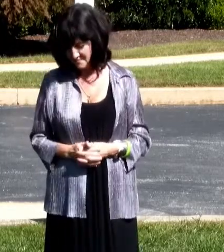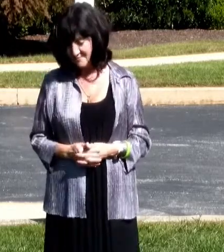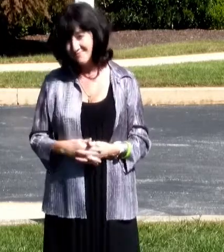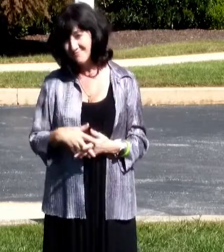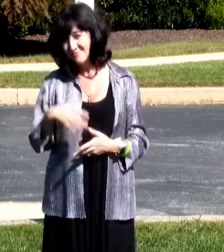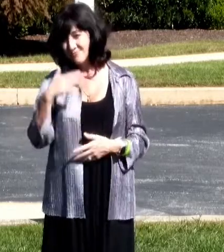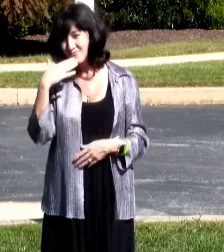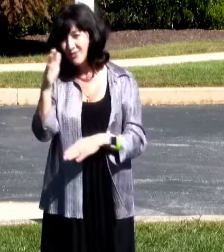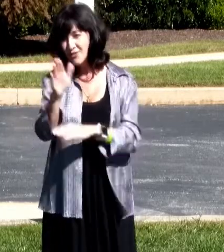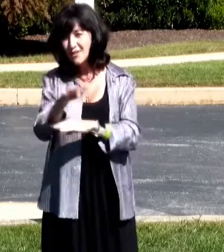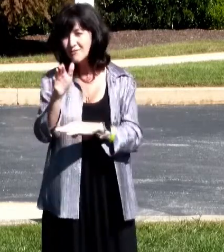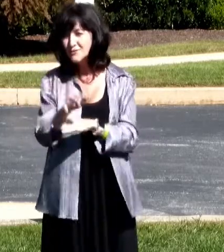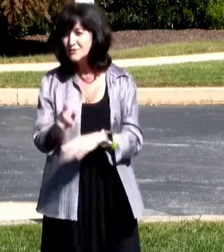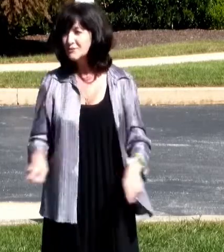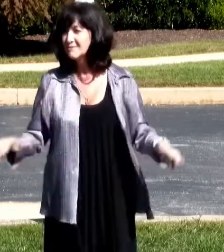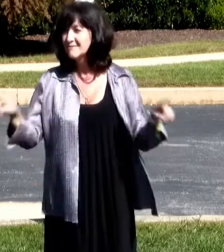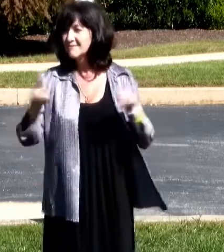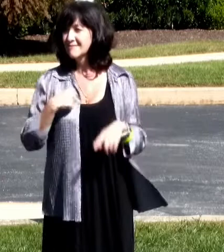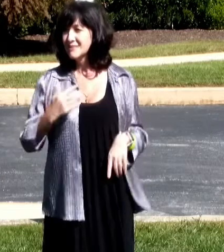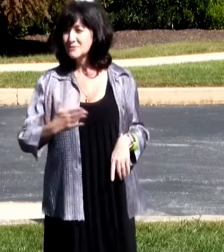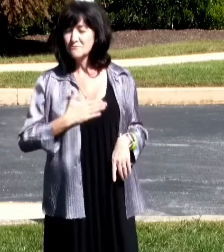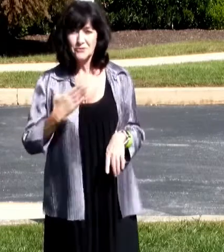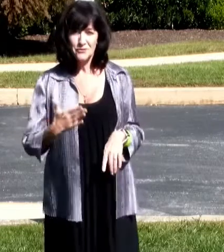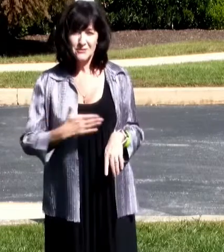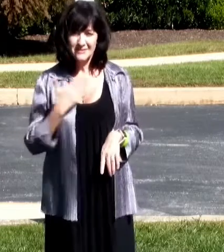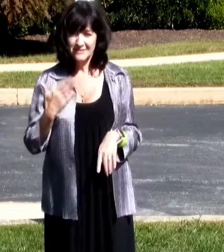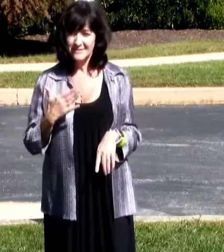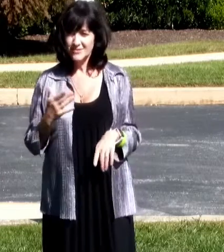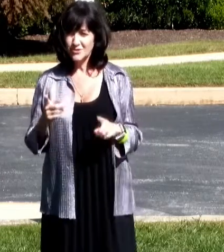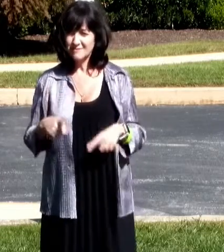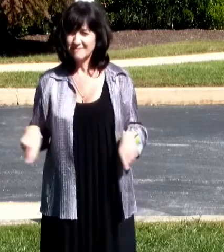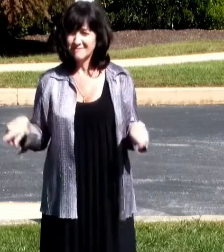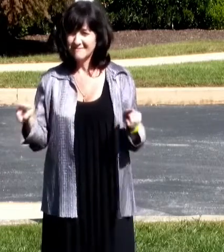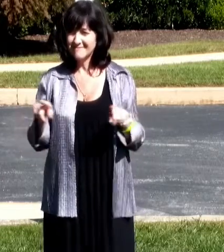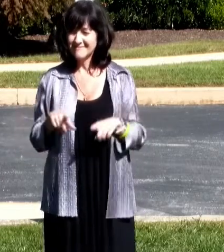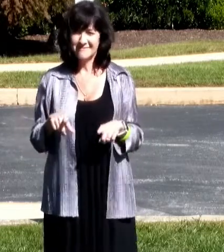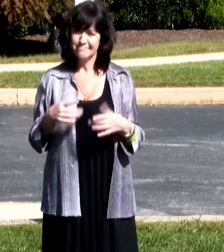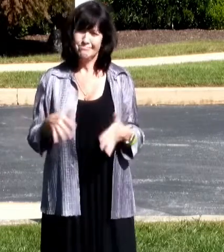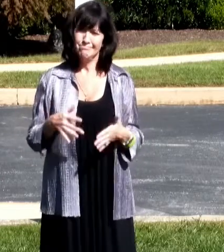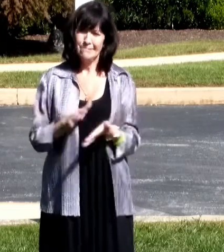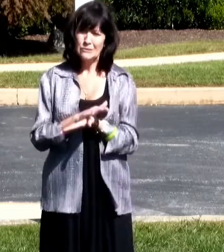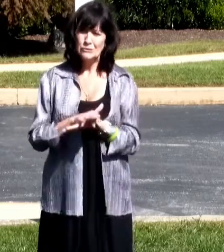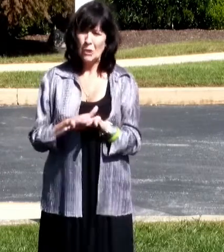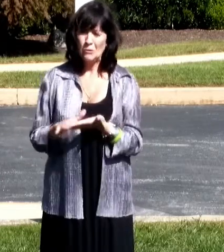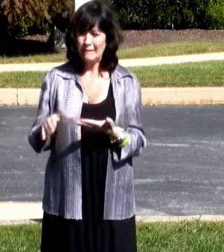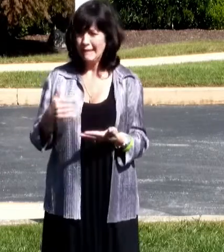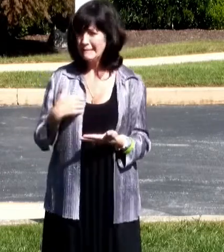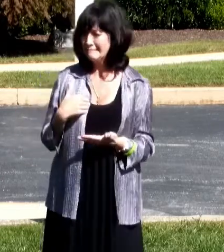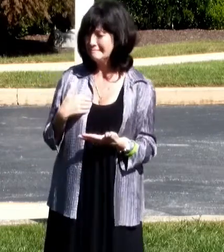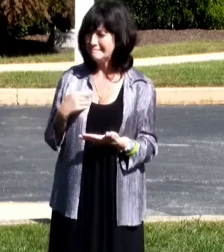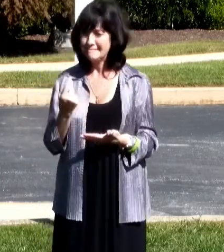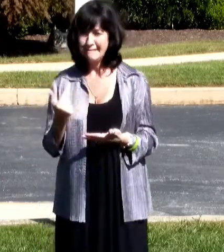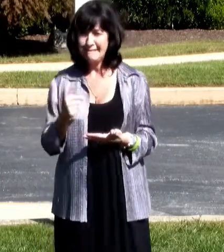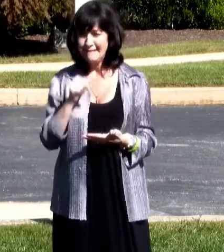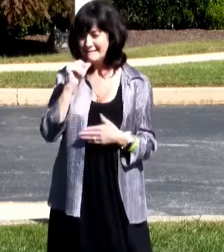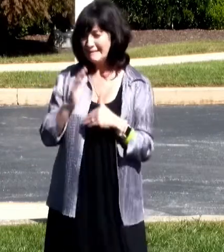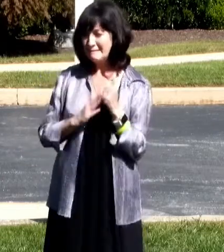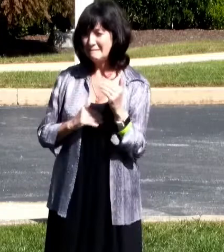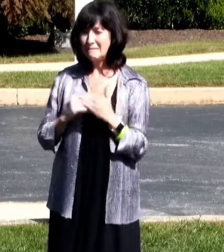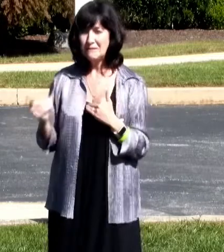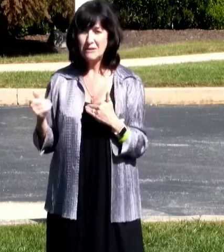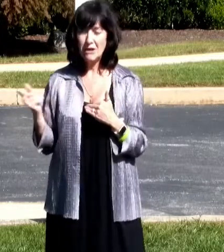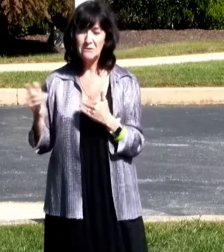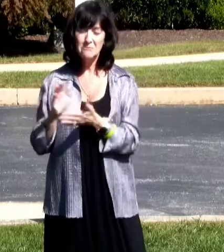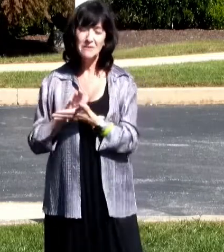Good afternoon, everyone. I appreciate everybody being a little too nice. You're making me a little uncomfortable. But, you know,